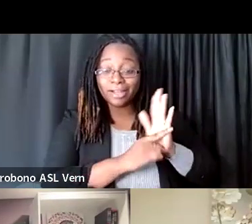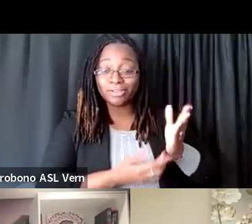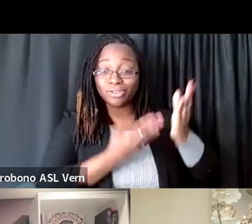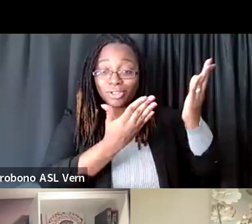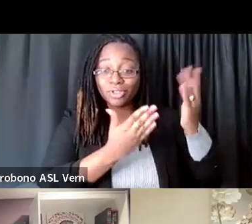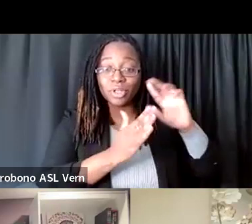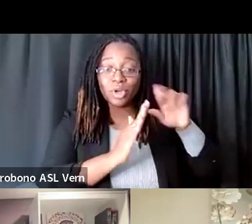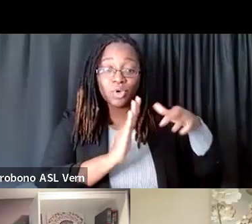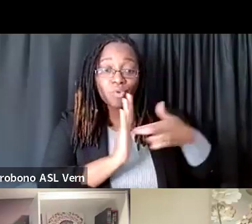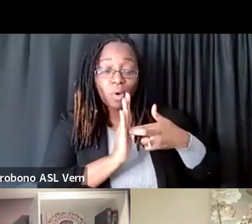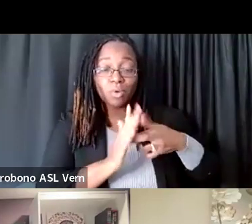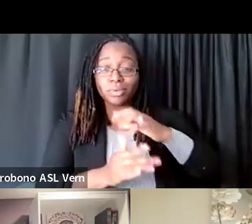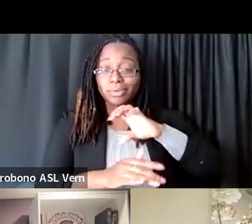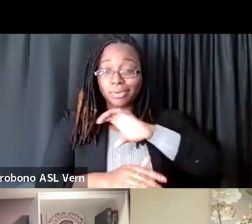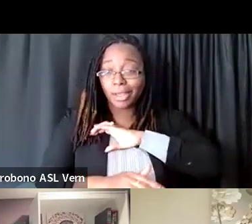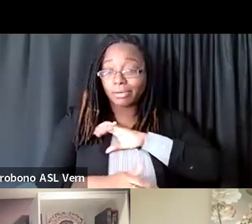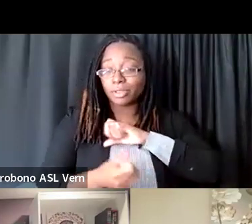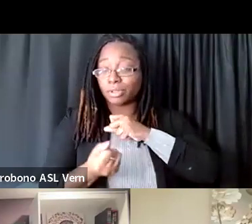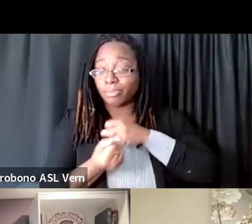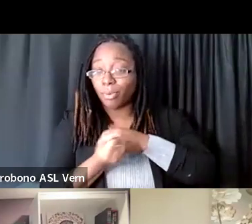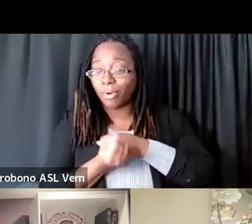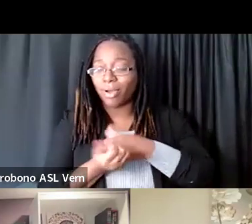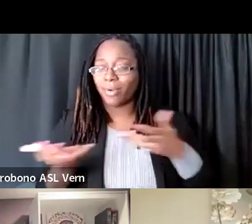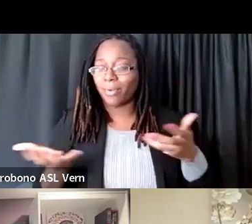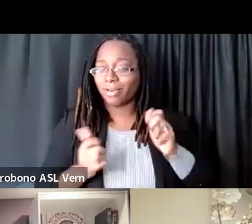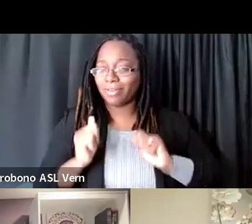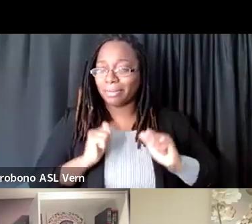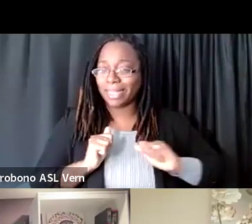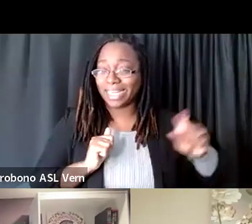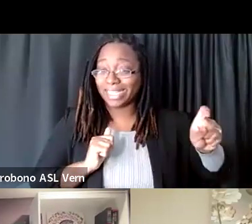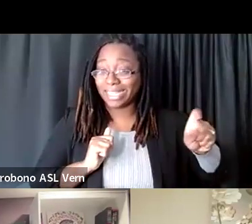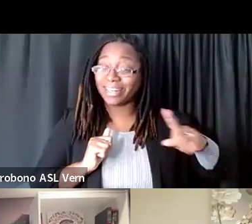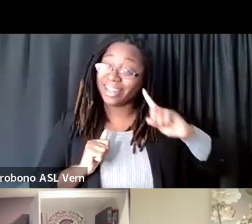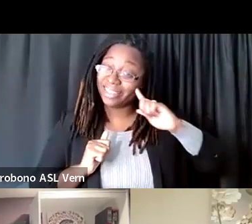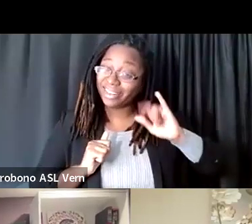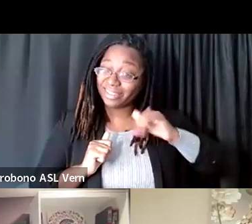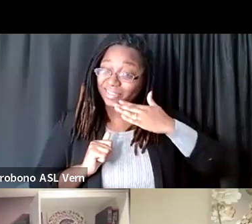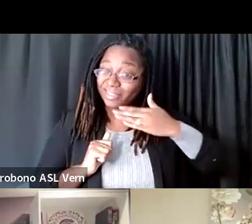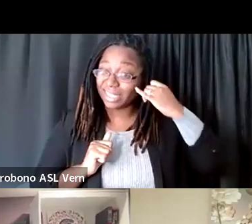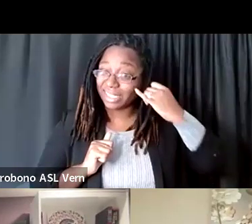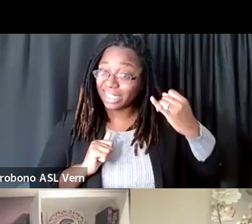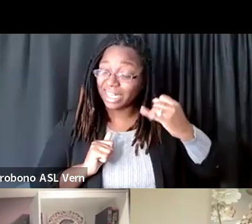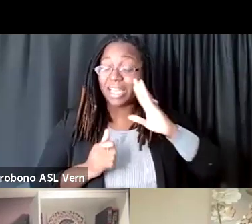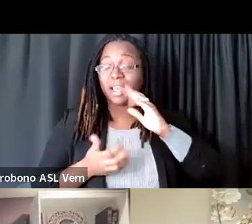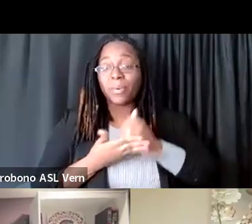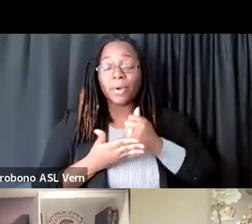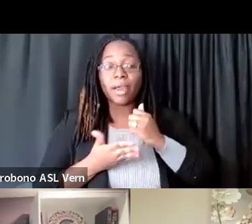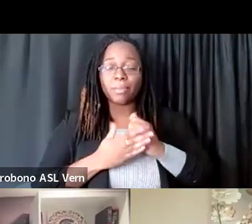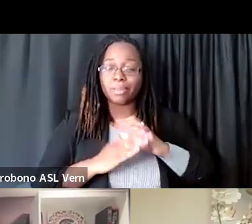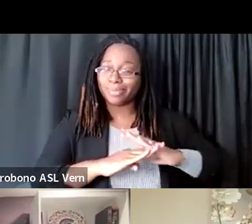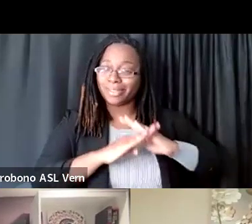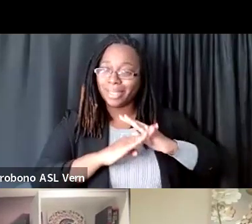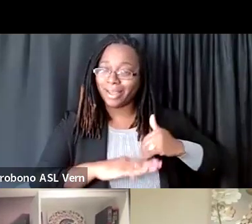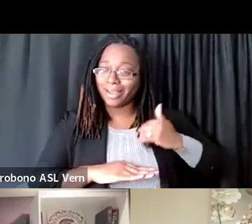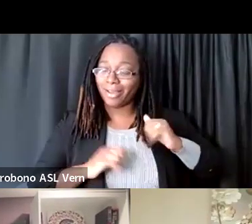that the play needs. And I think that that's really a good idea. And I think that it will help to protect young actors or actors who don't